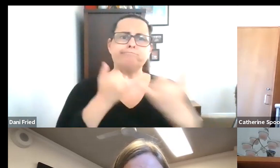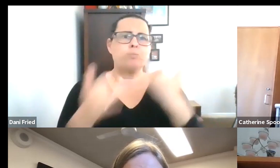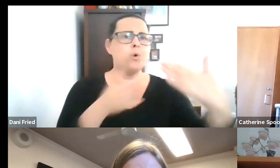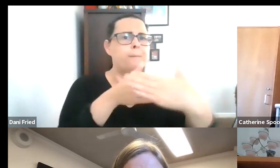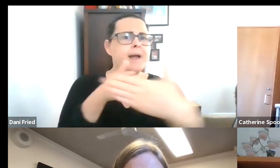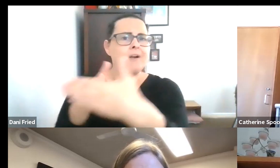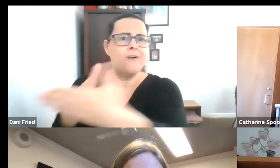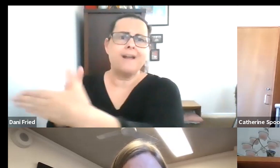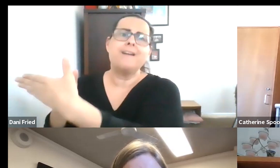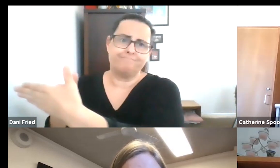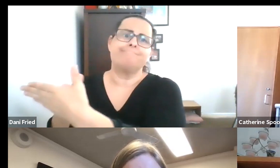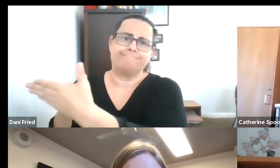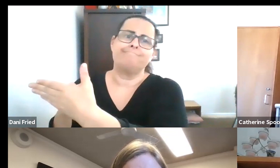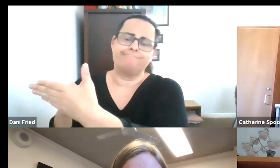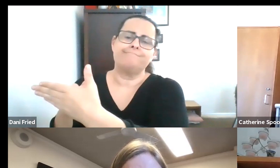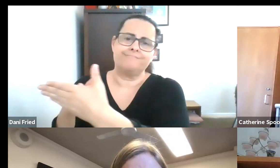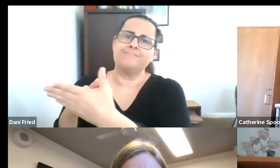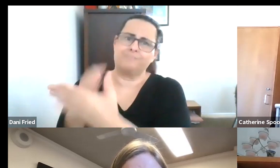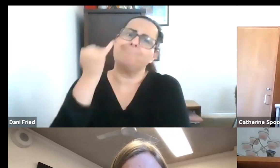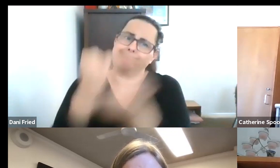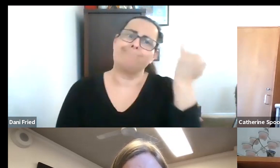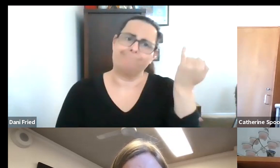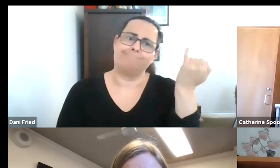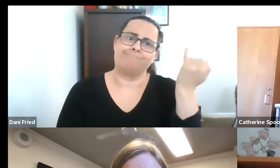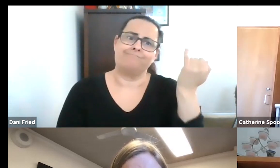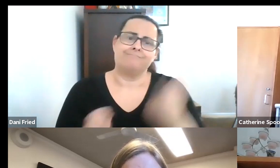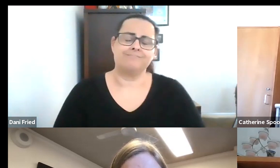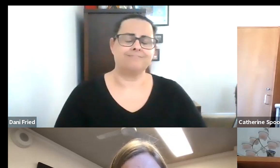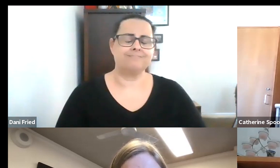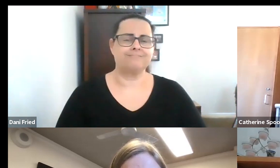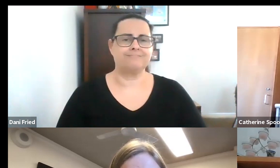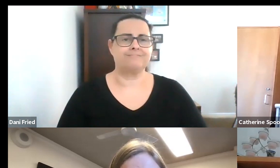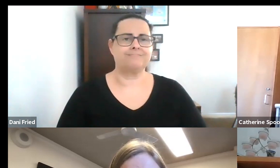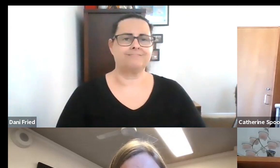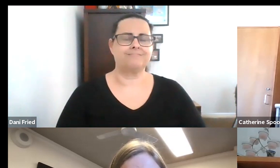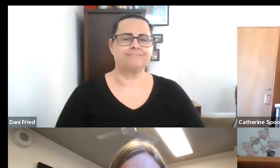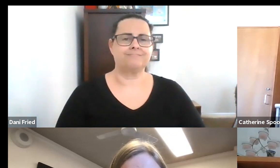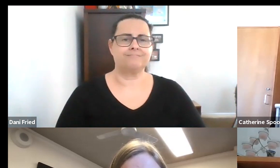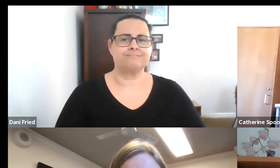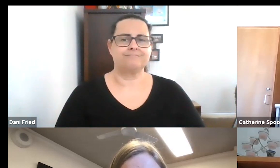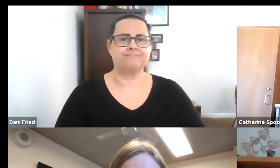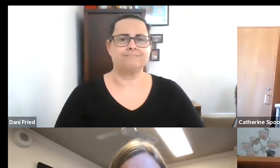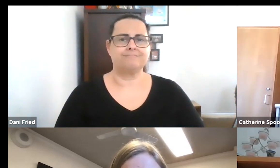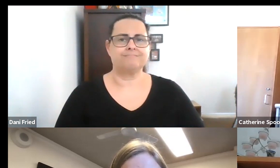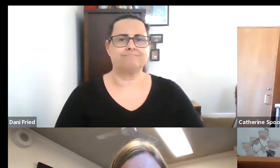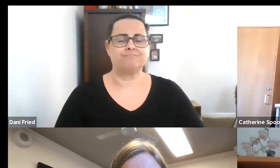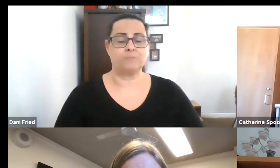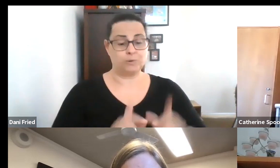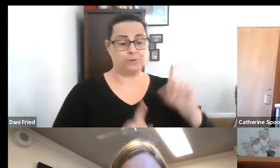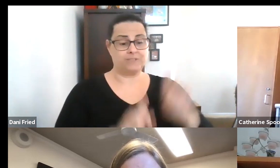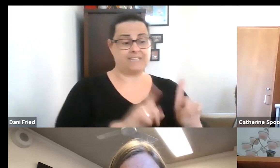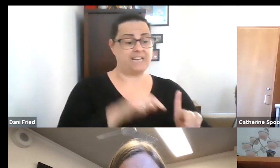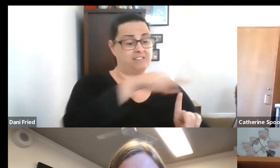and challenges, 10 times worse in the regional areas. So often outside the city, it might